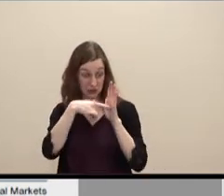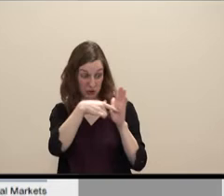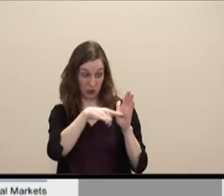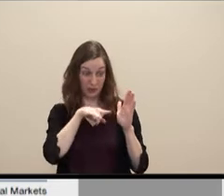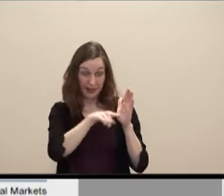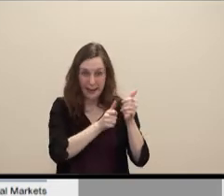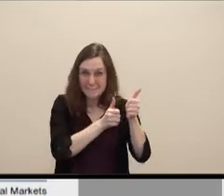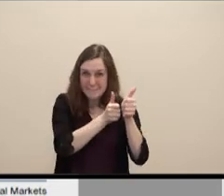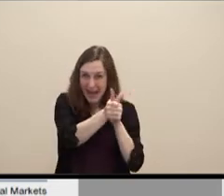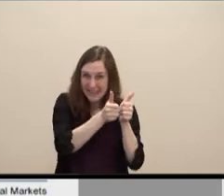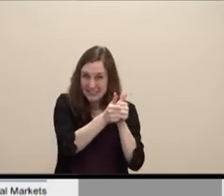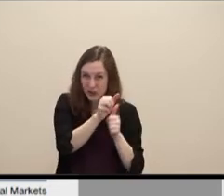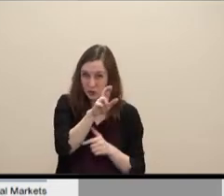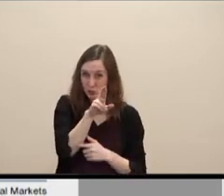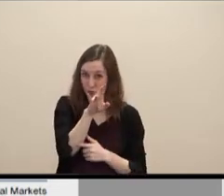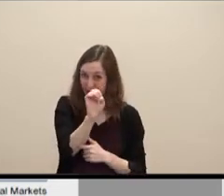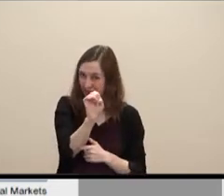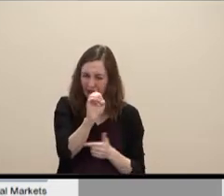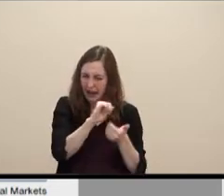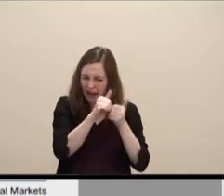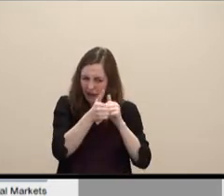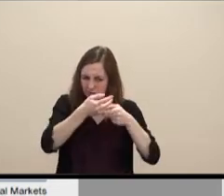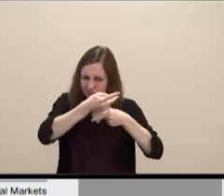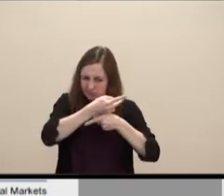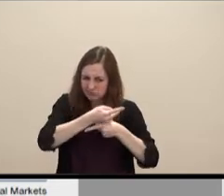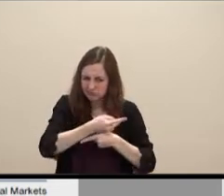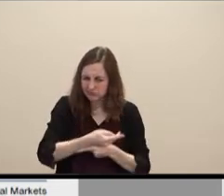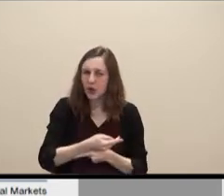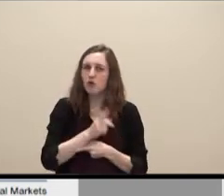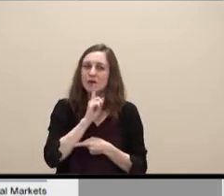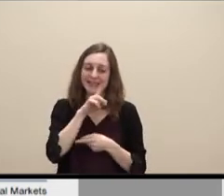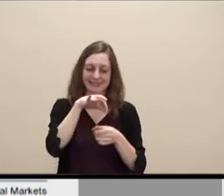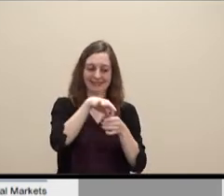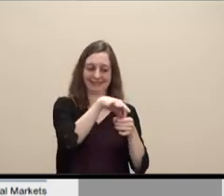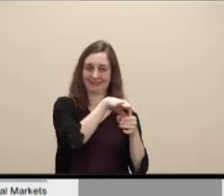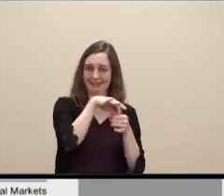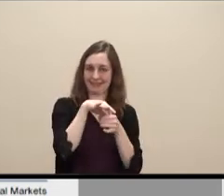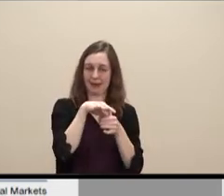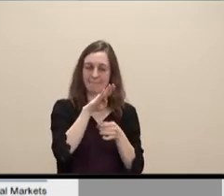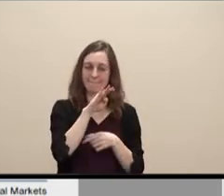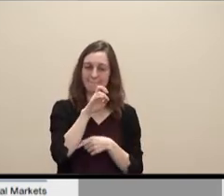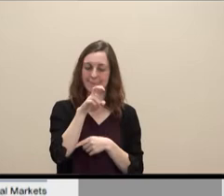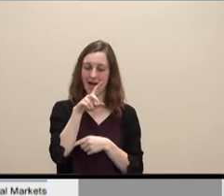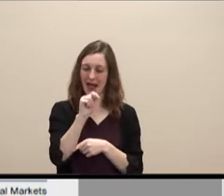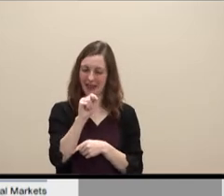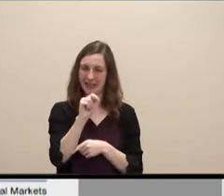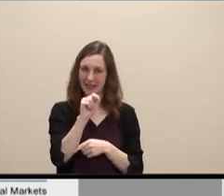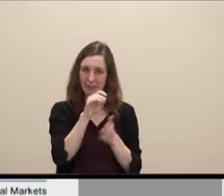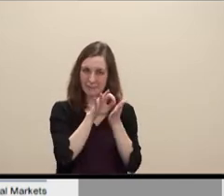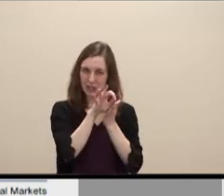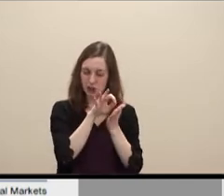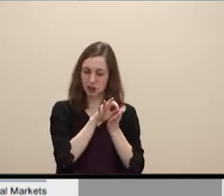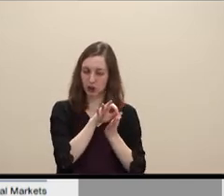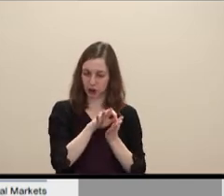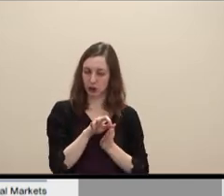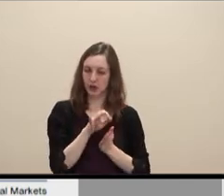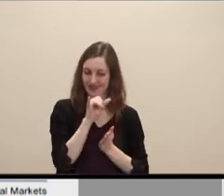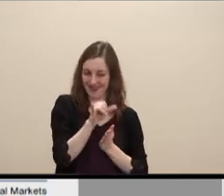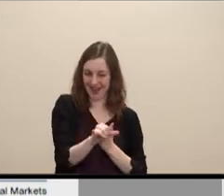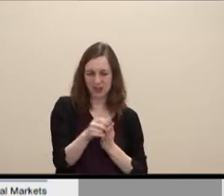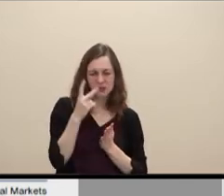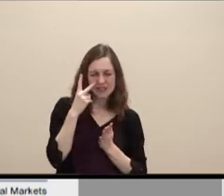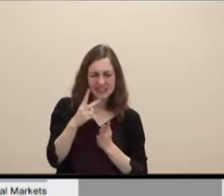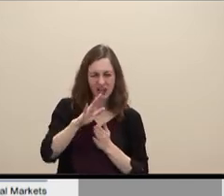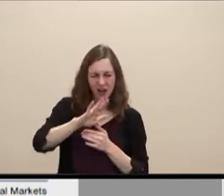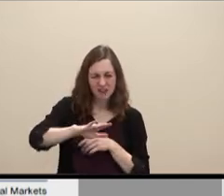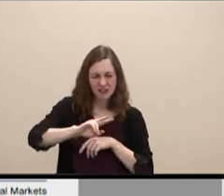a number of ballot measures basis, that you see that from the second to the right column there.